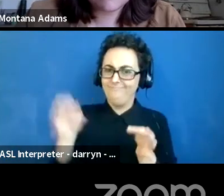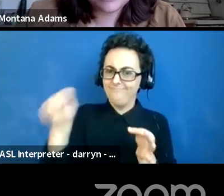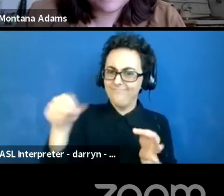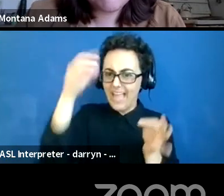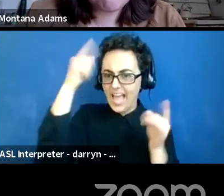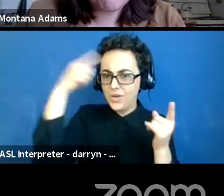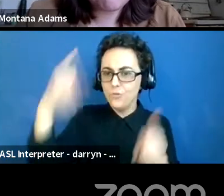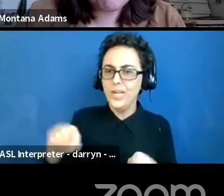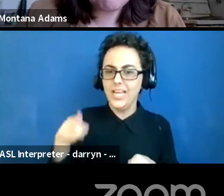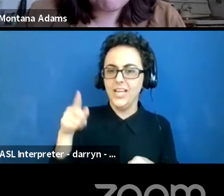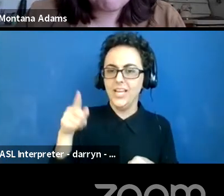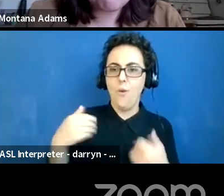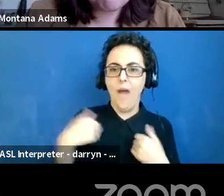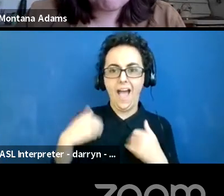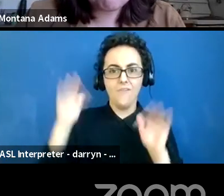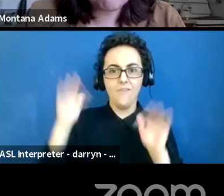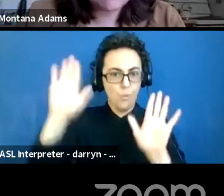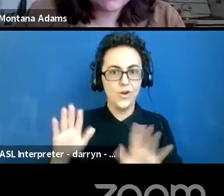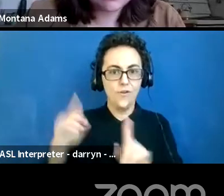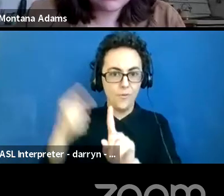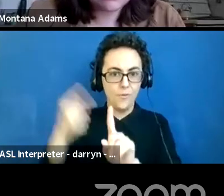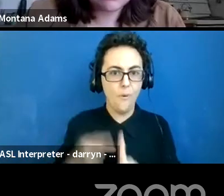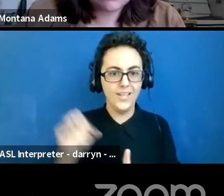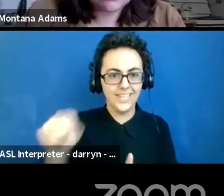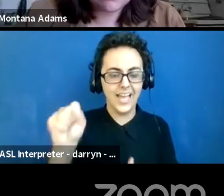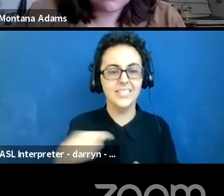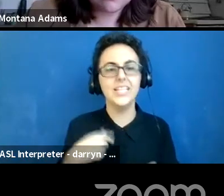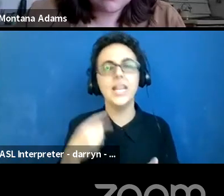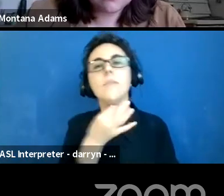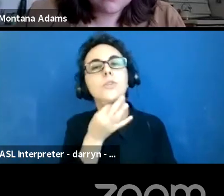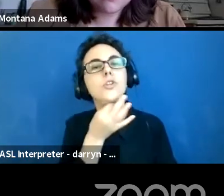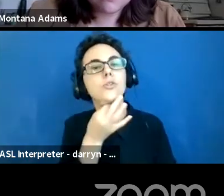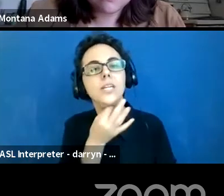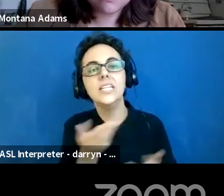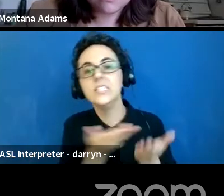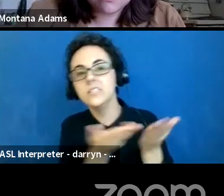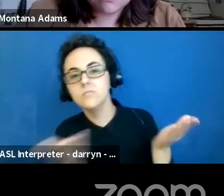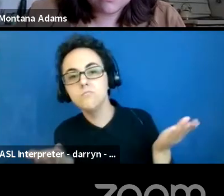wondering, Emery or Jamie, if you guys had anything to add.